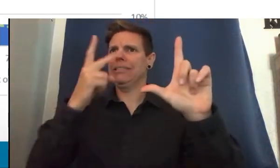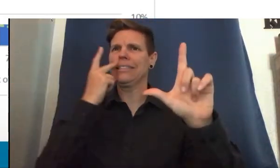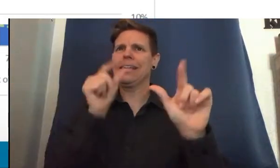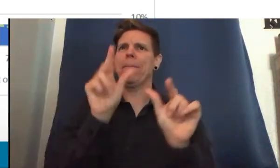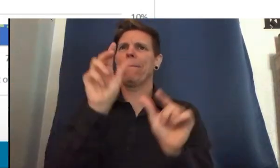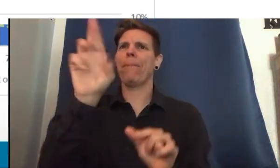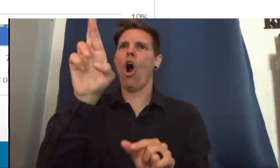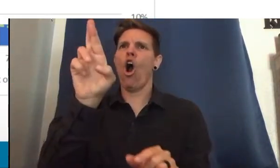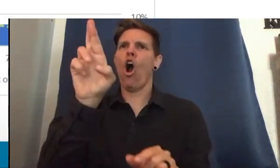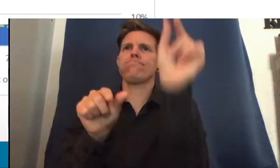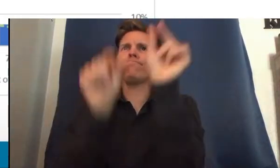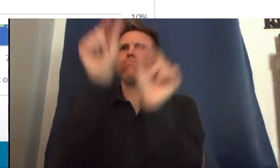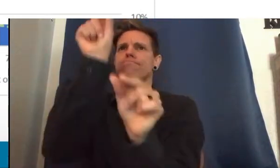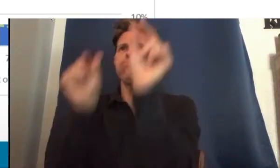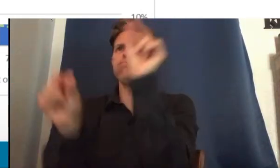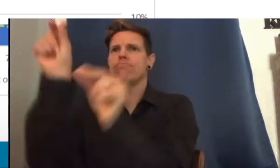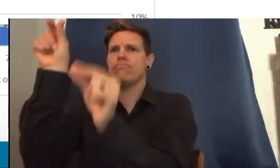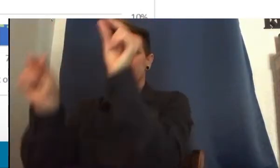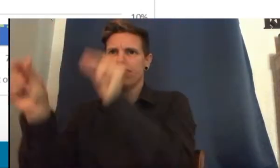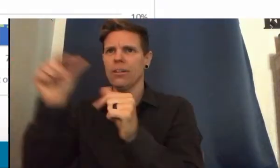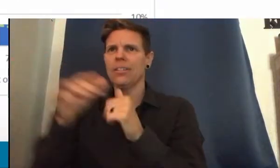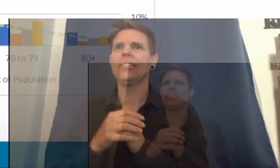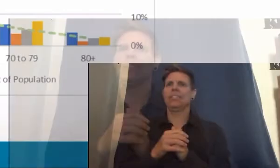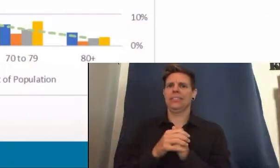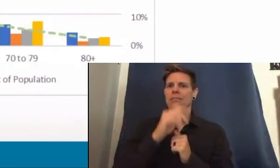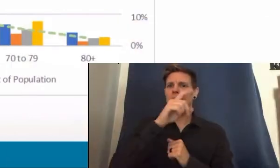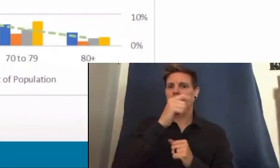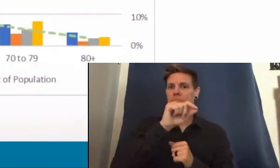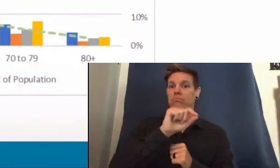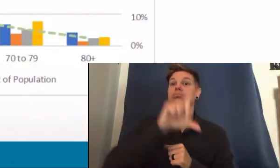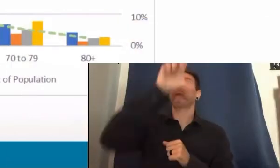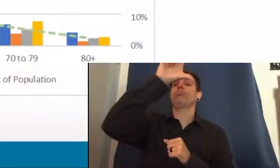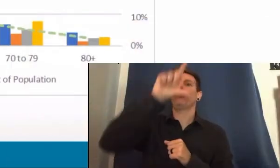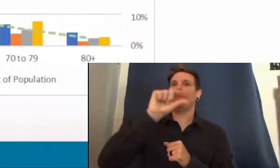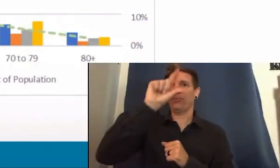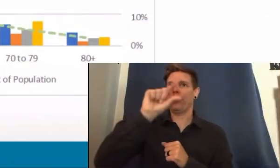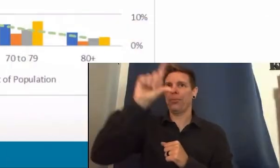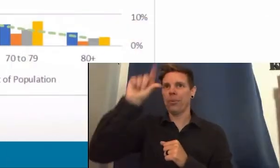what we're doing here is we have columns by age decade,